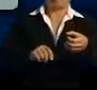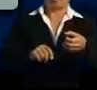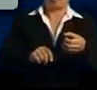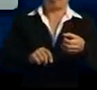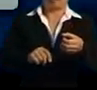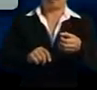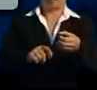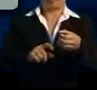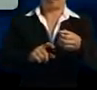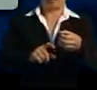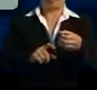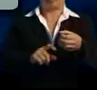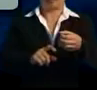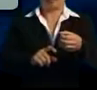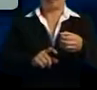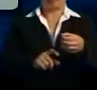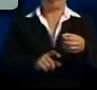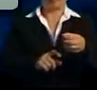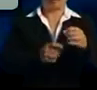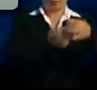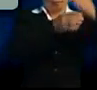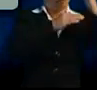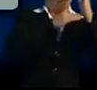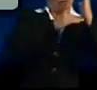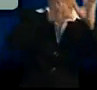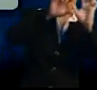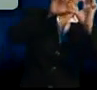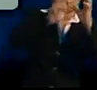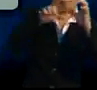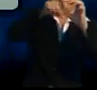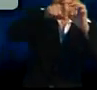Clamp the boiling tube horizontally to the retort stand.